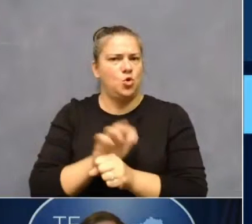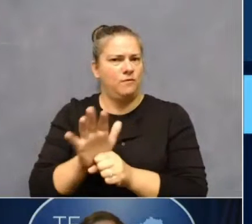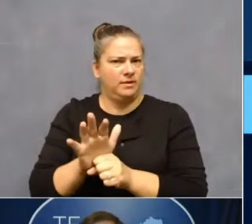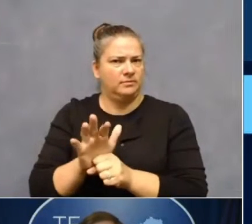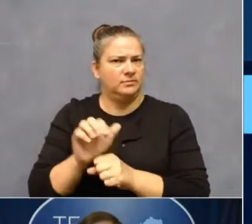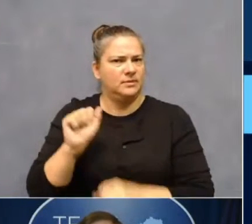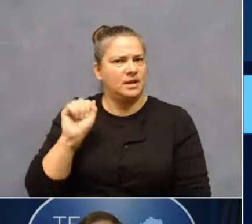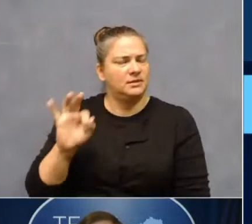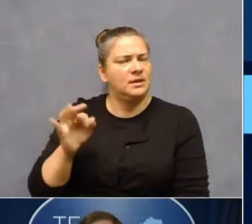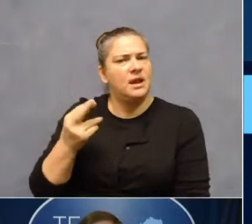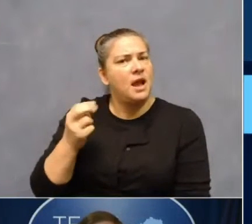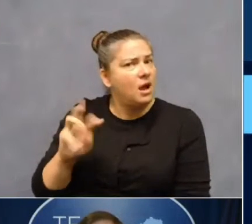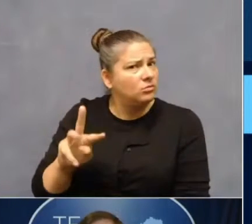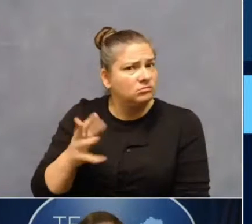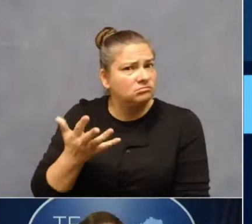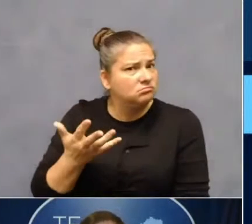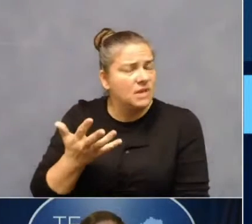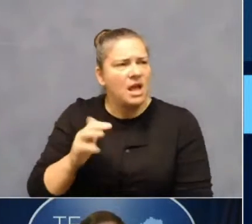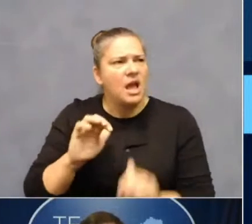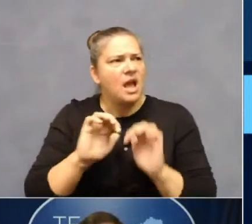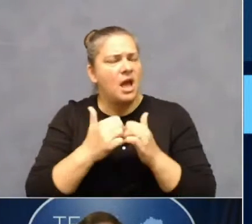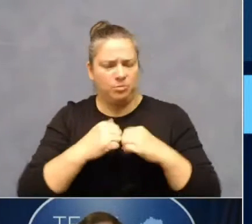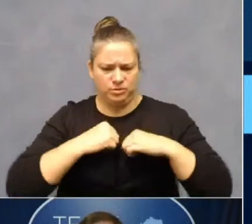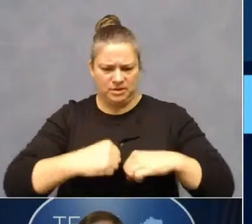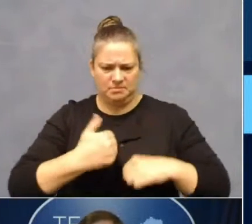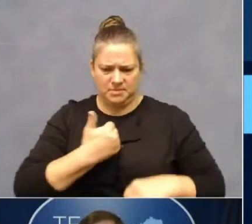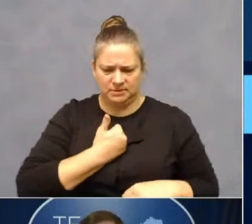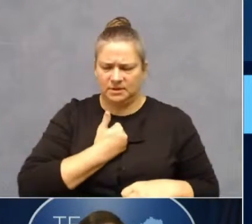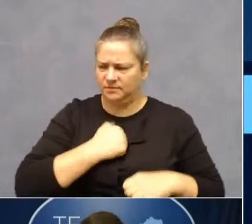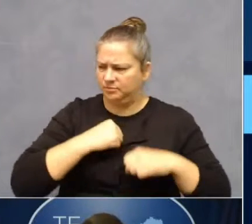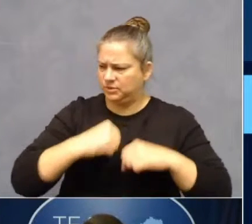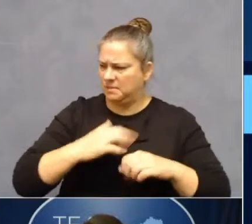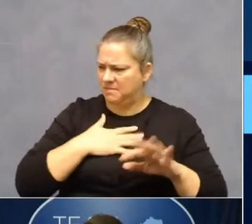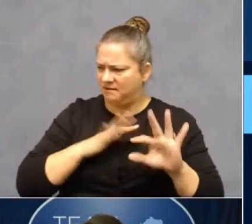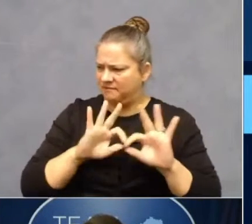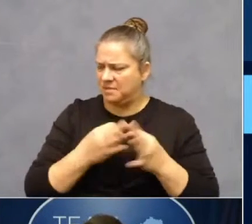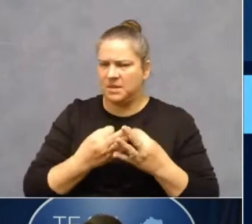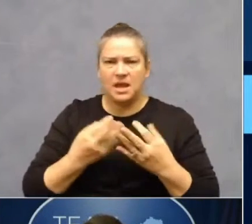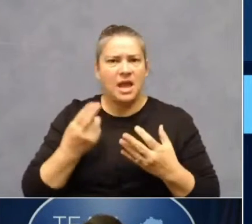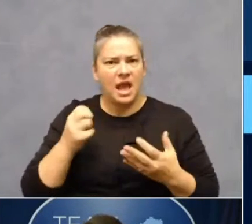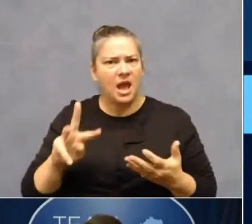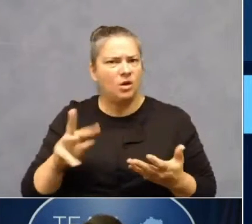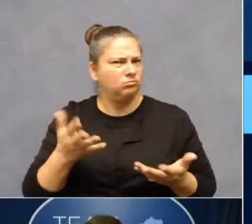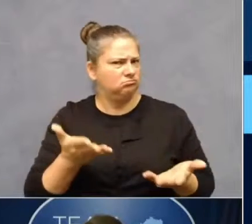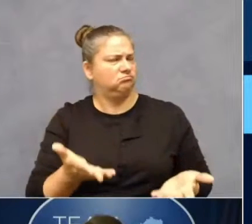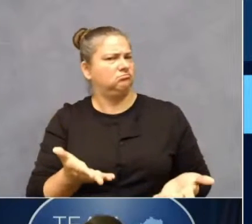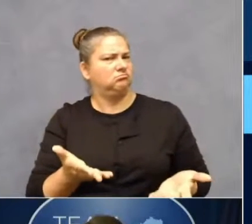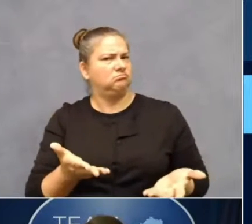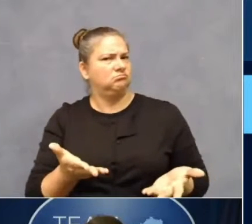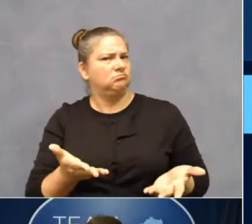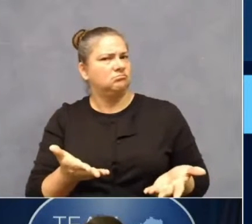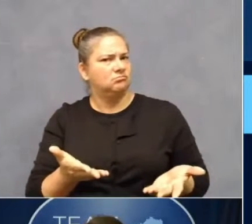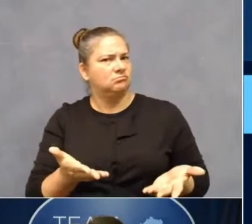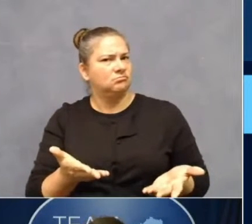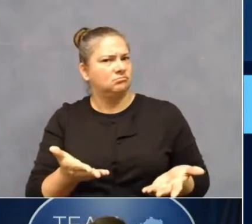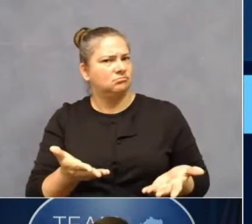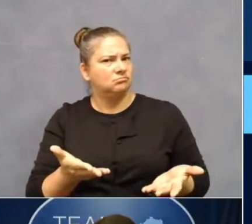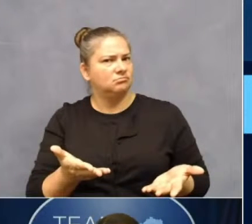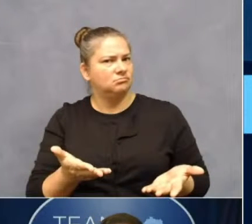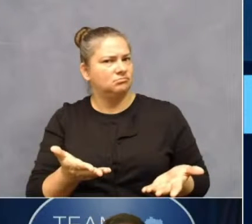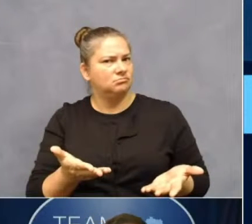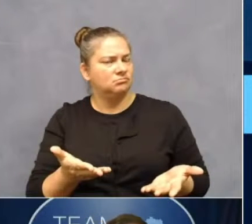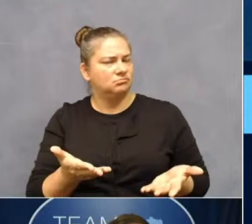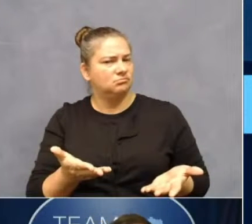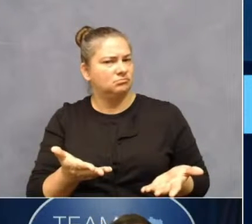the most significant way to protect yourself and your family, I would know. We